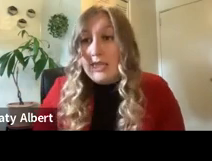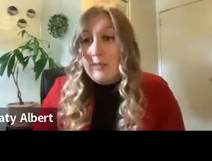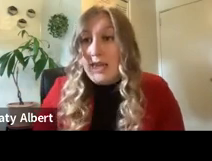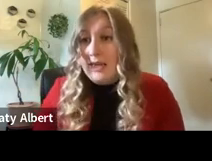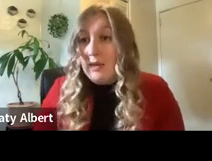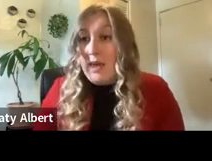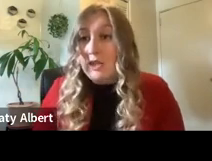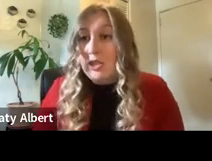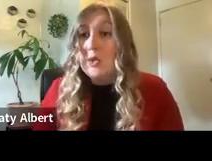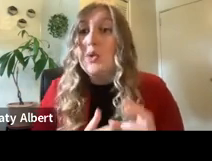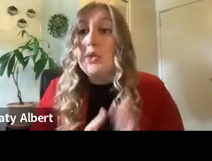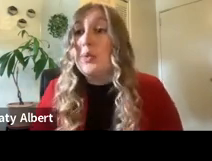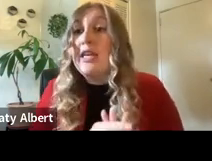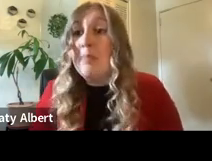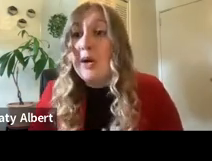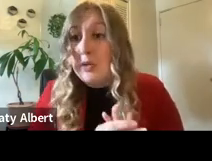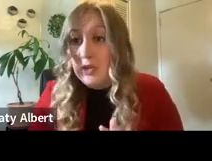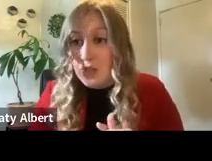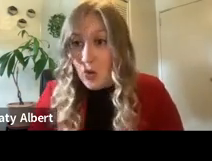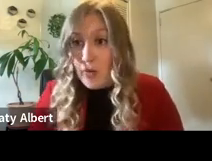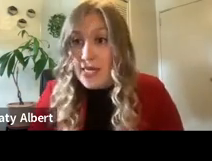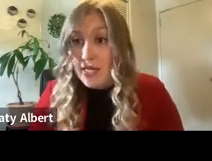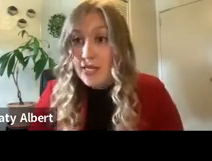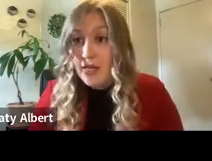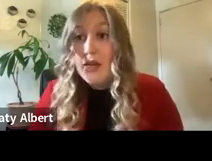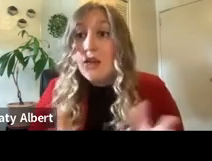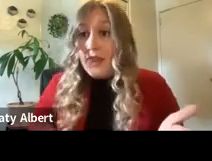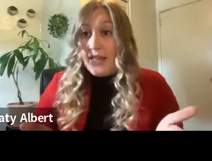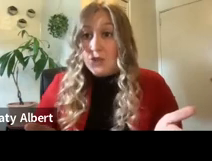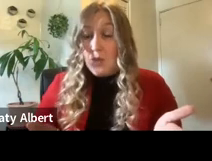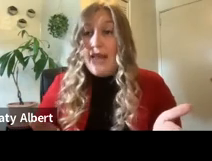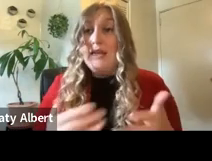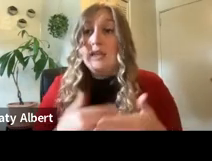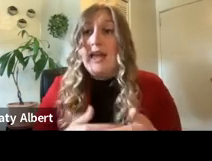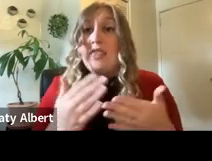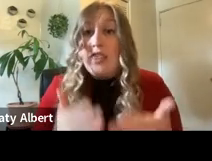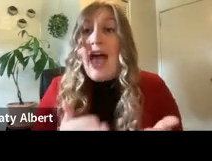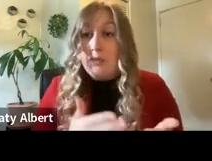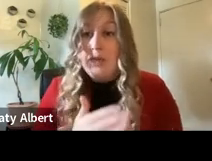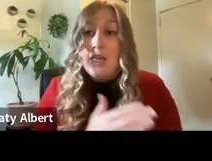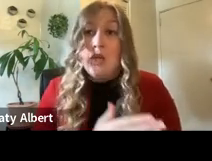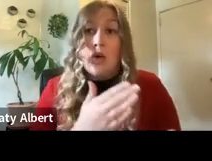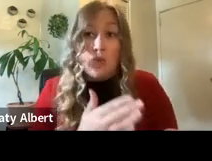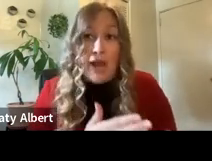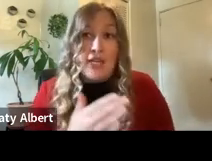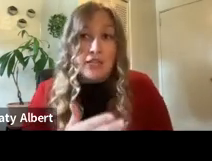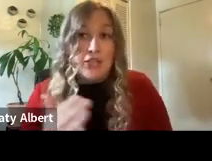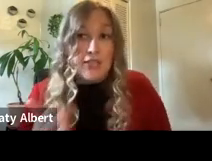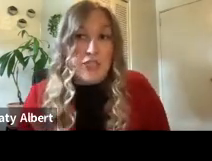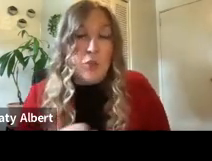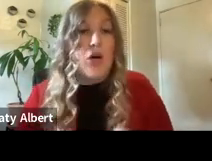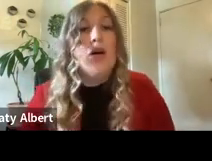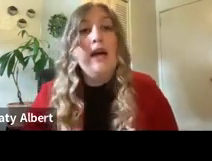your team can commit to 3 posts a week, that's great. Let that be your